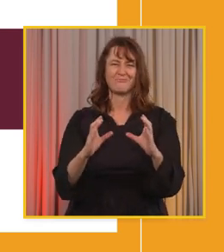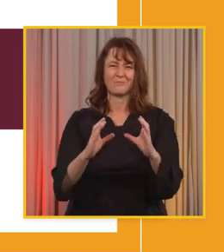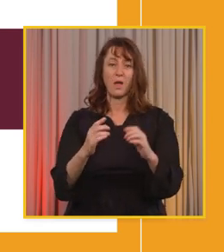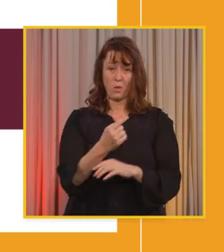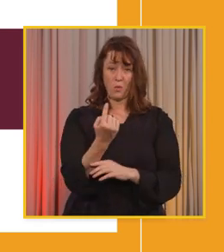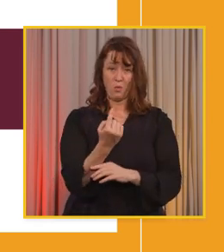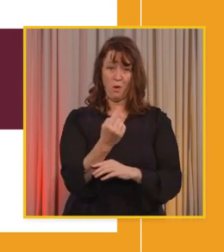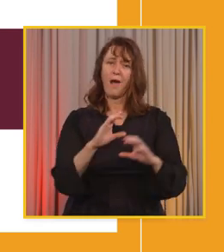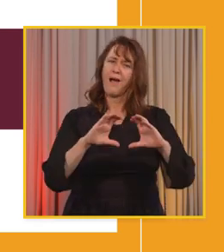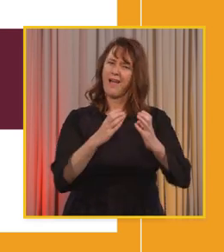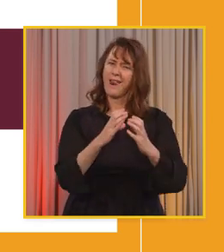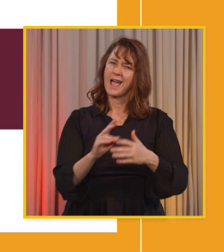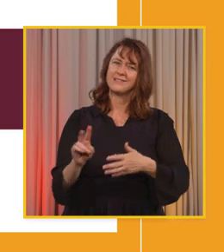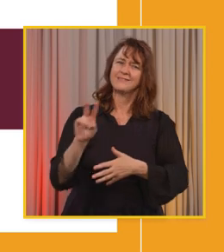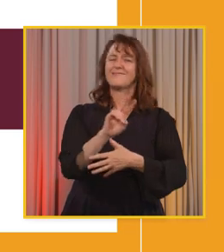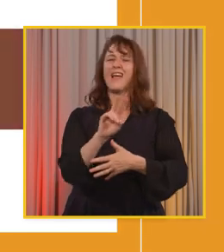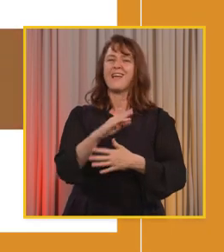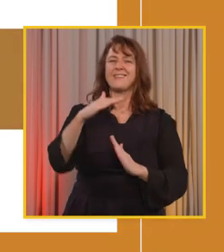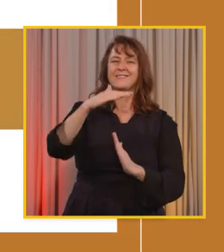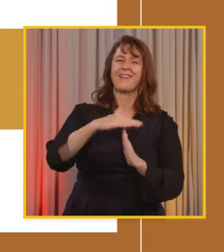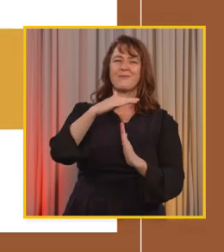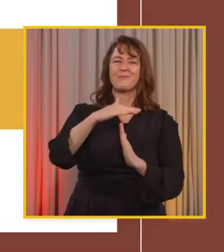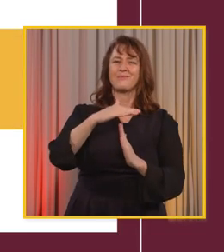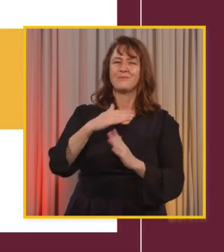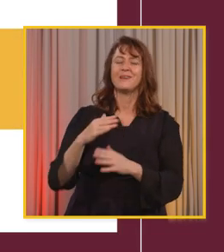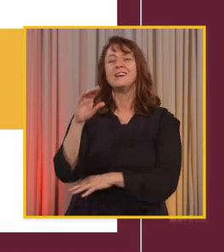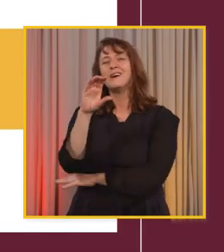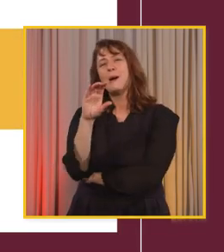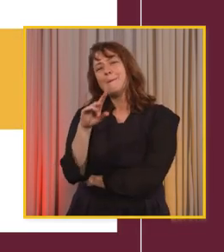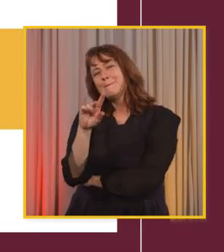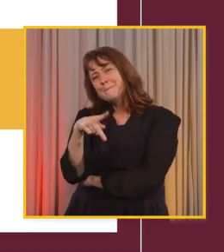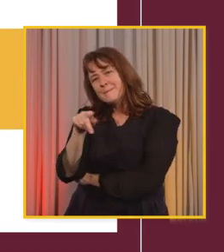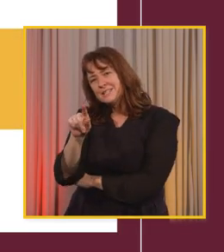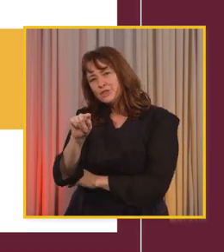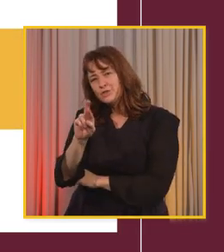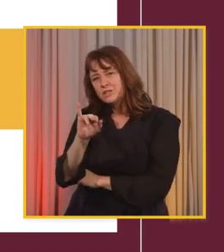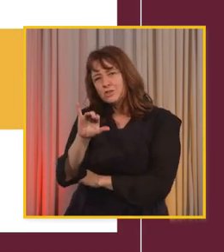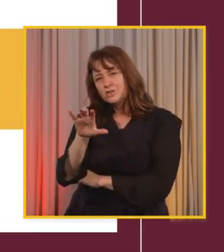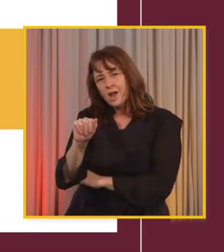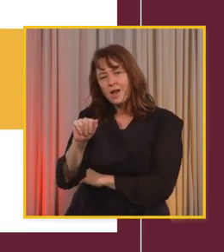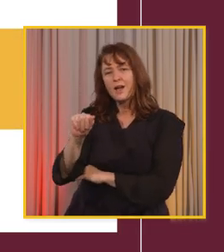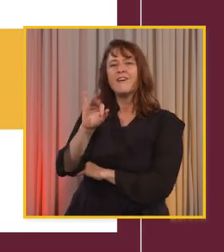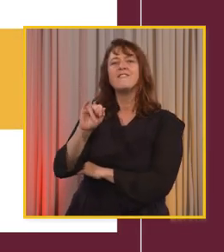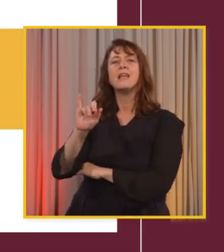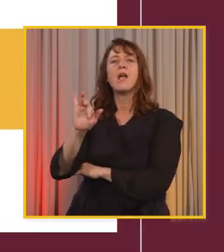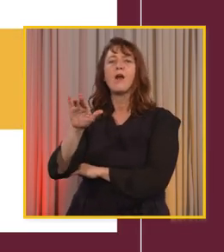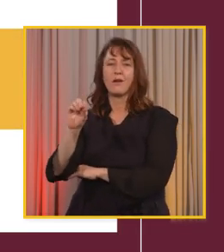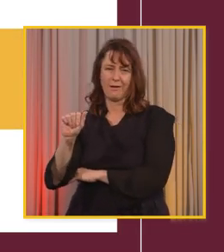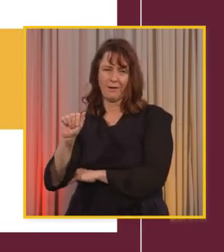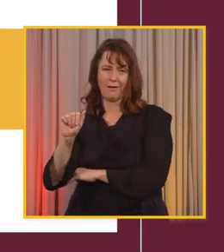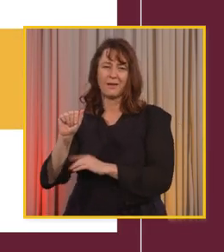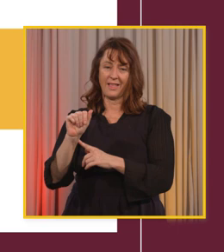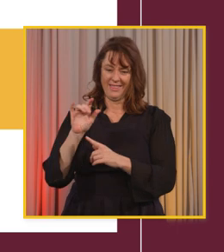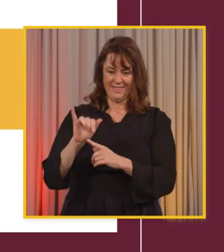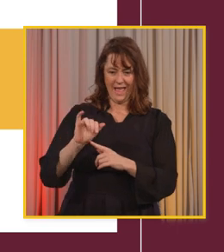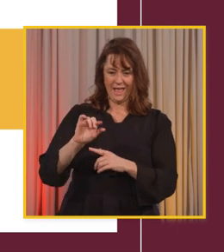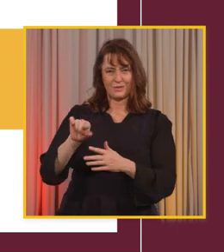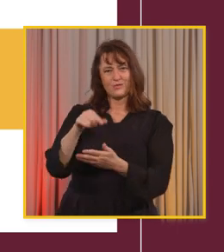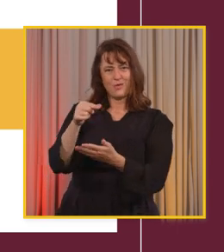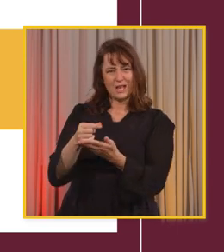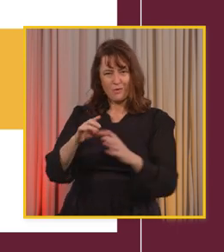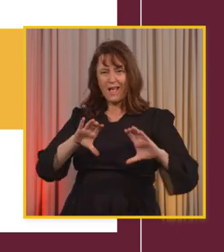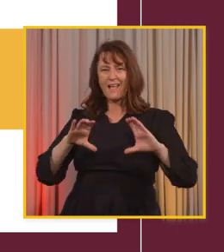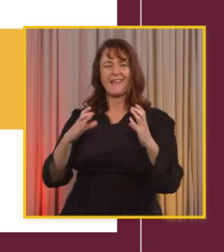and one class valedictorian. Join me in congratulating Patricia Fierro, valedictorian of the high